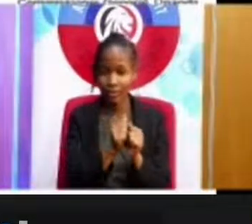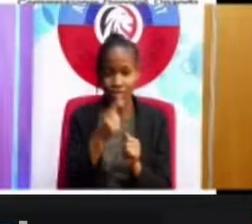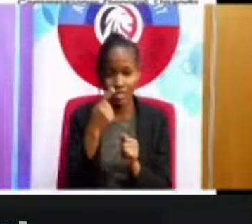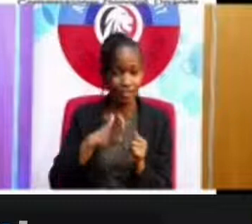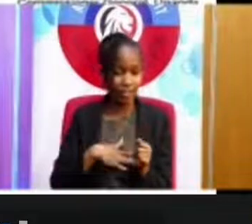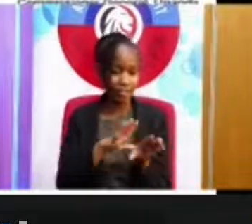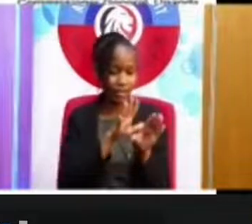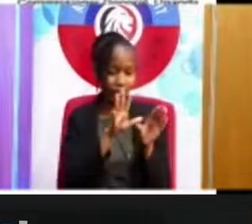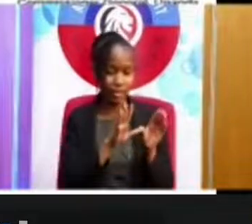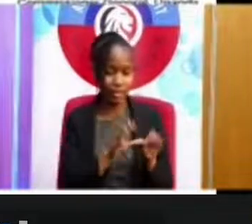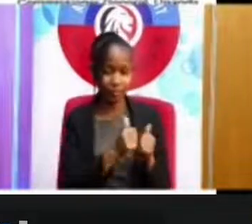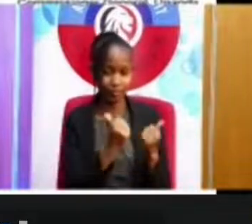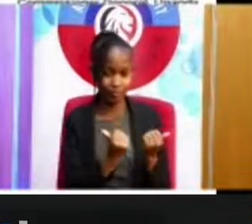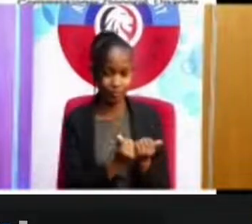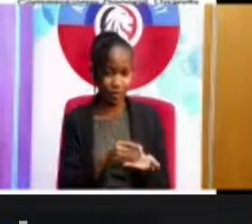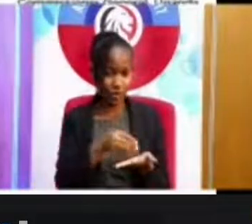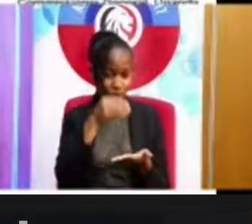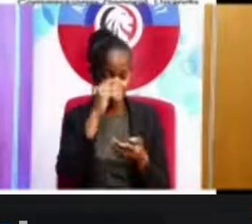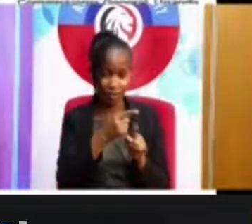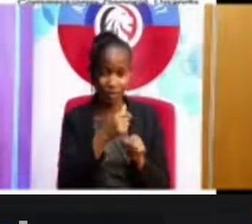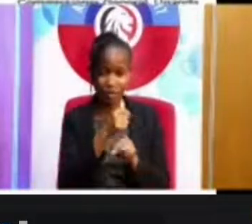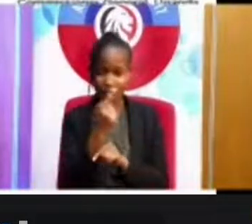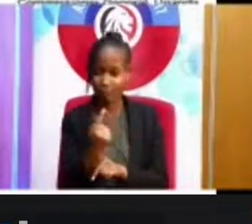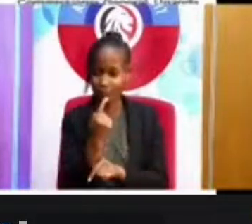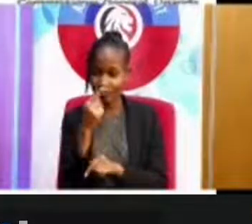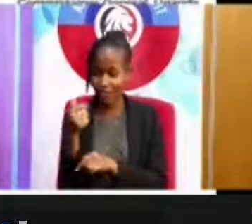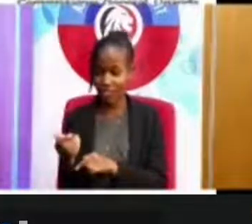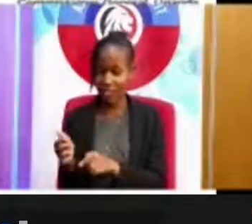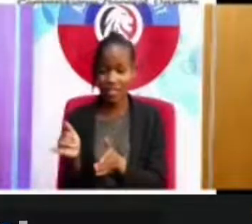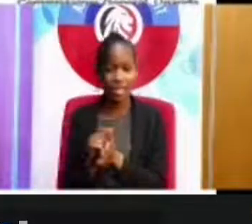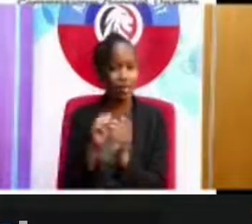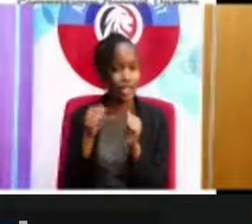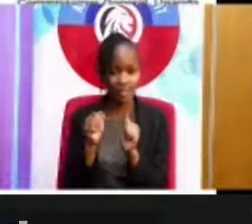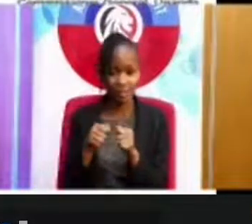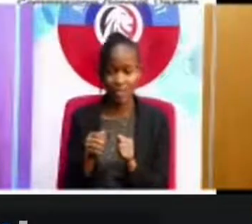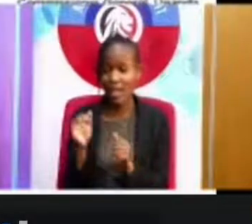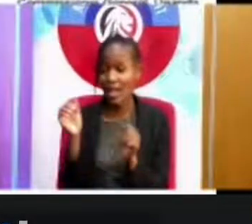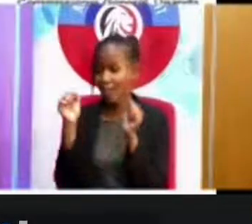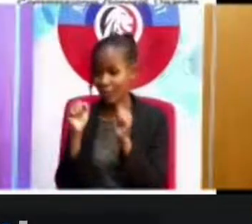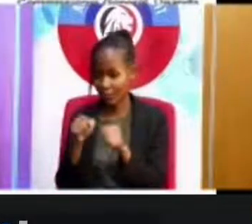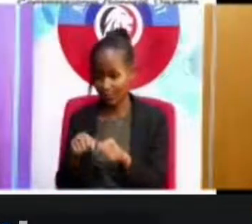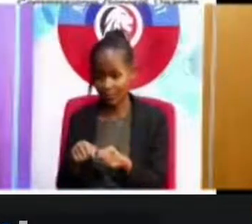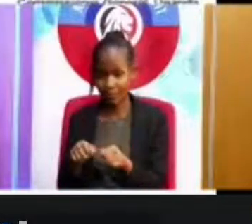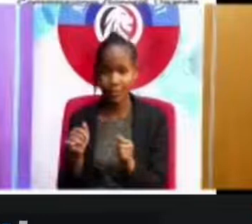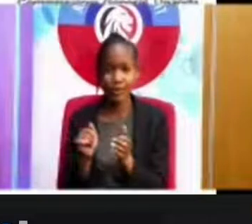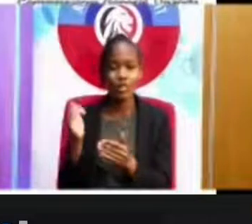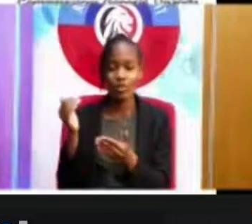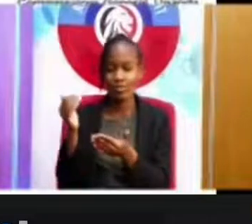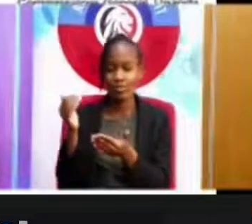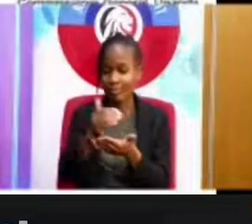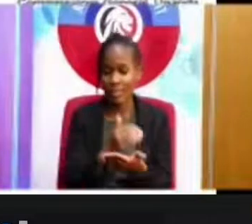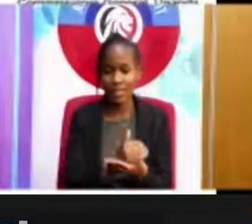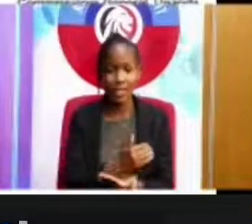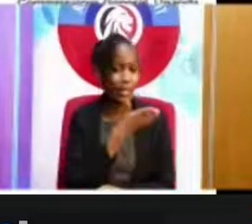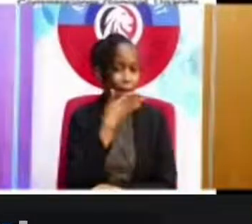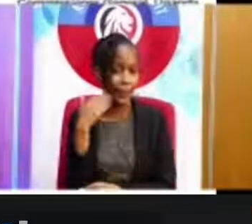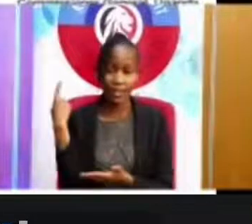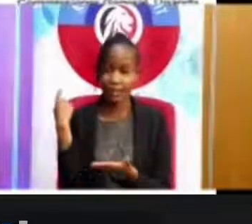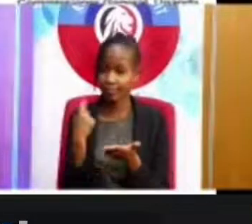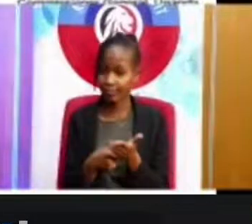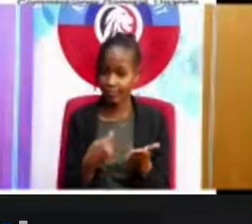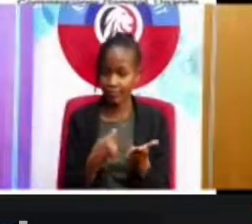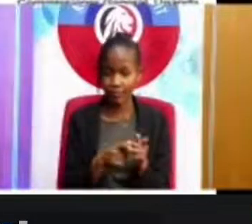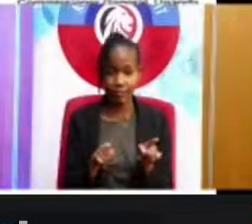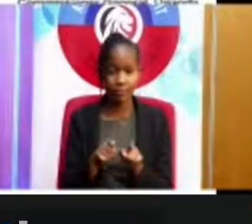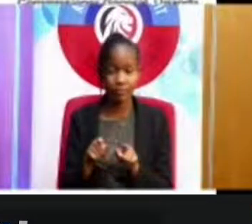to learn from one another, so that we are able to collect better revenue. We are looking